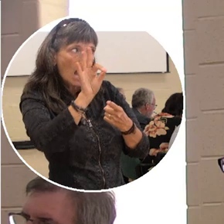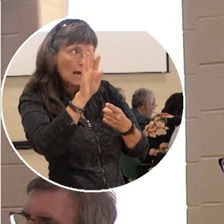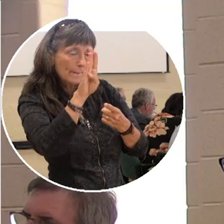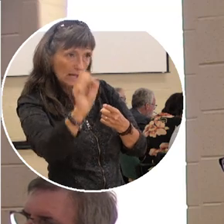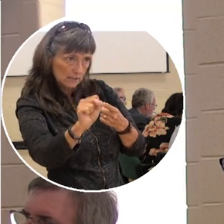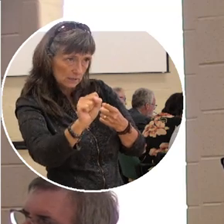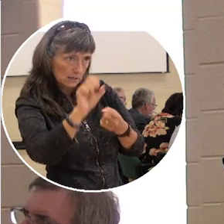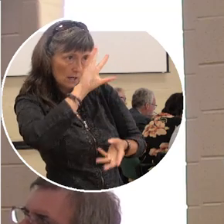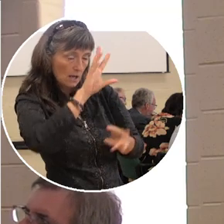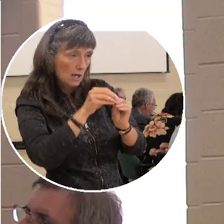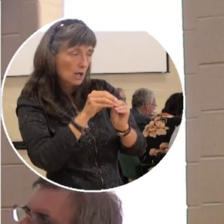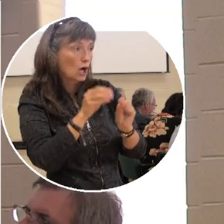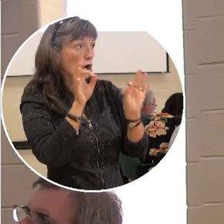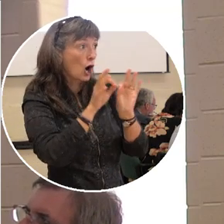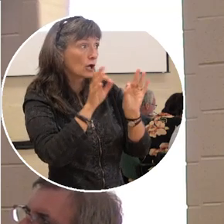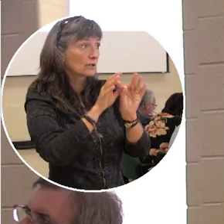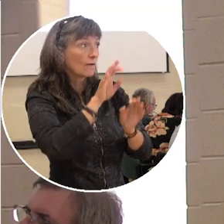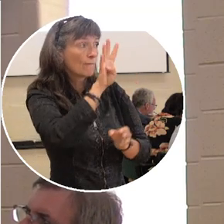cost of